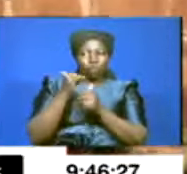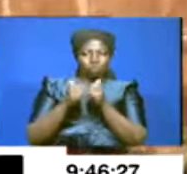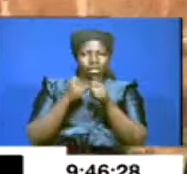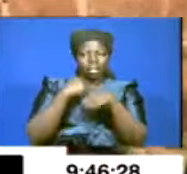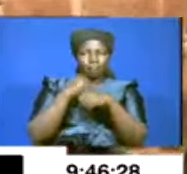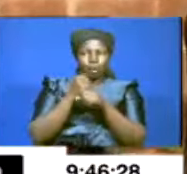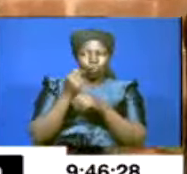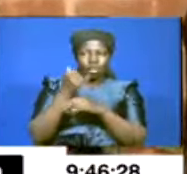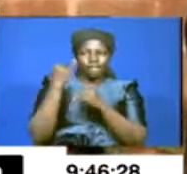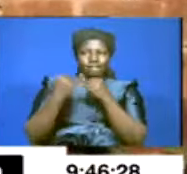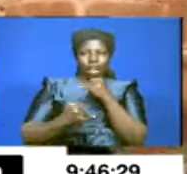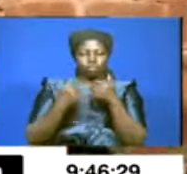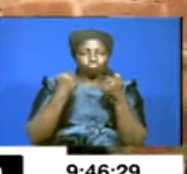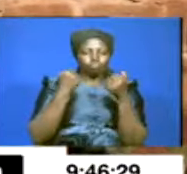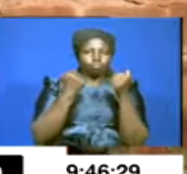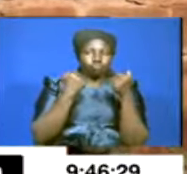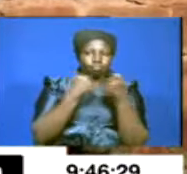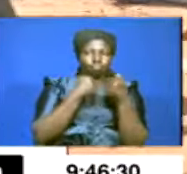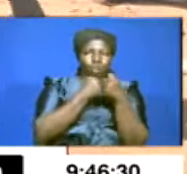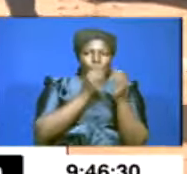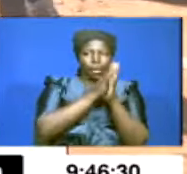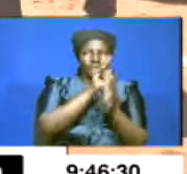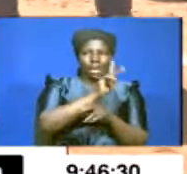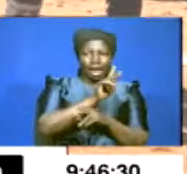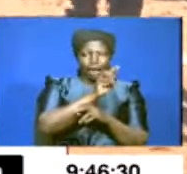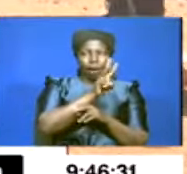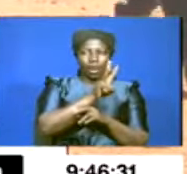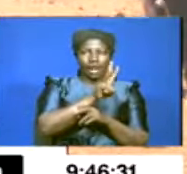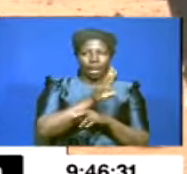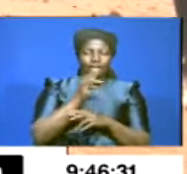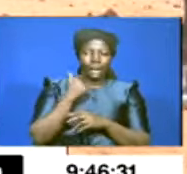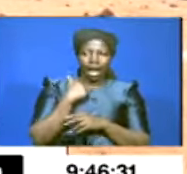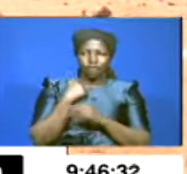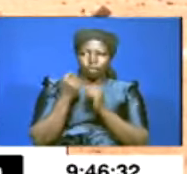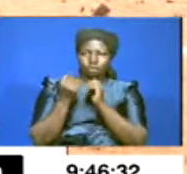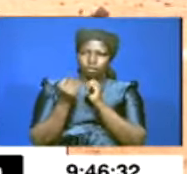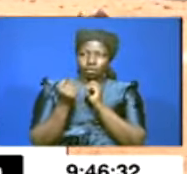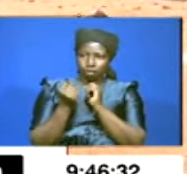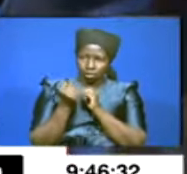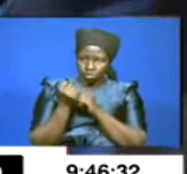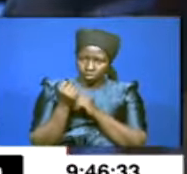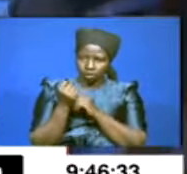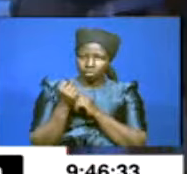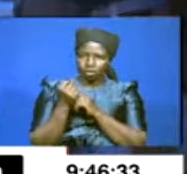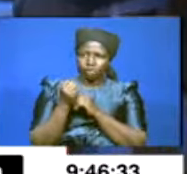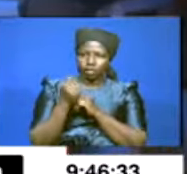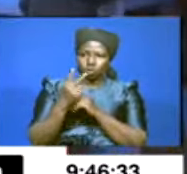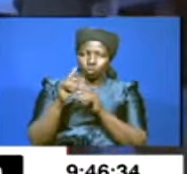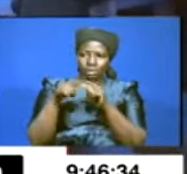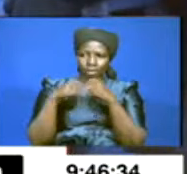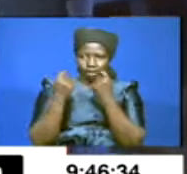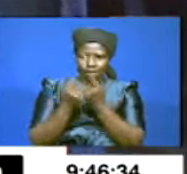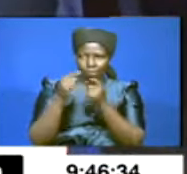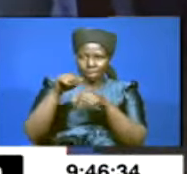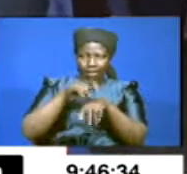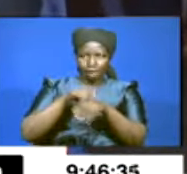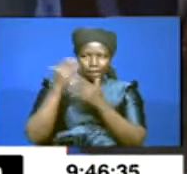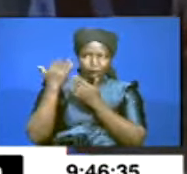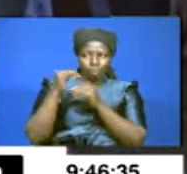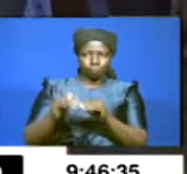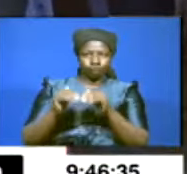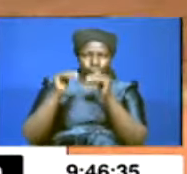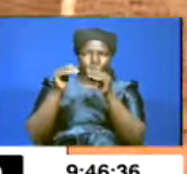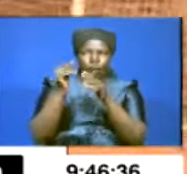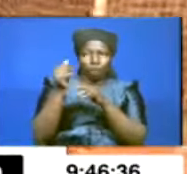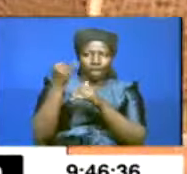Kahao and Dani Ulsters. The tournament, which attracted a total of 50 teams this season, is expected to enter the quarter-final stage next week,